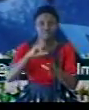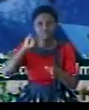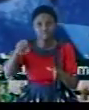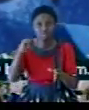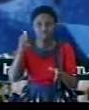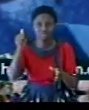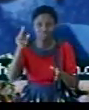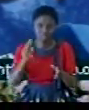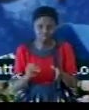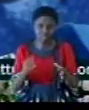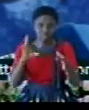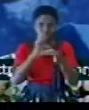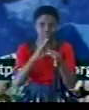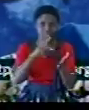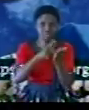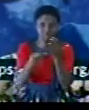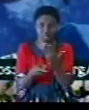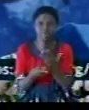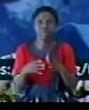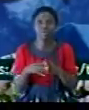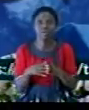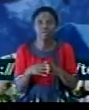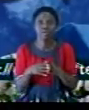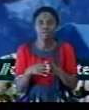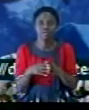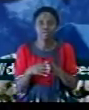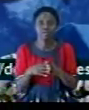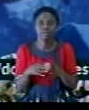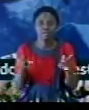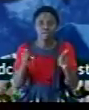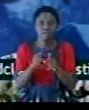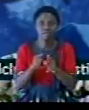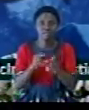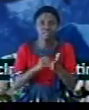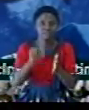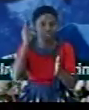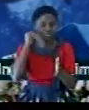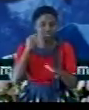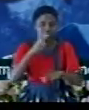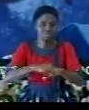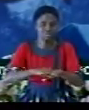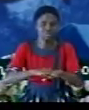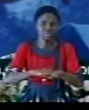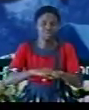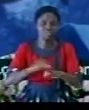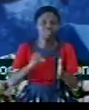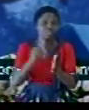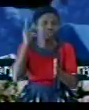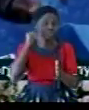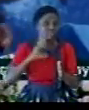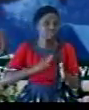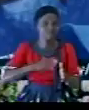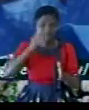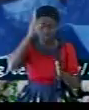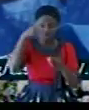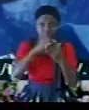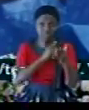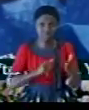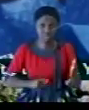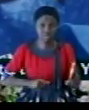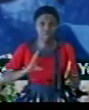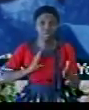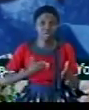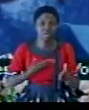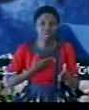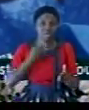them. And it was our father in the Lord that preached on Sunday when I joined. And our pastor also called and beckoned on